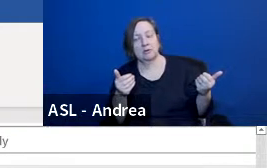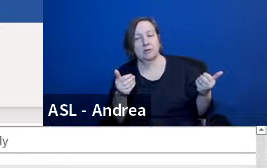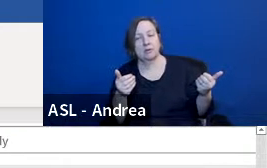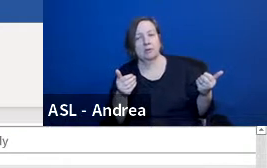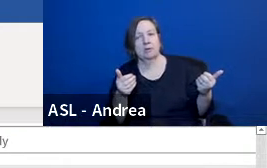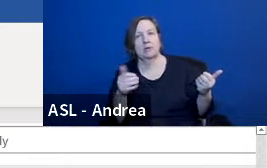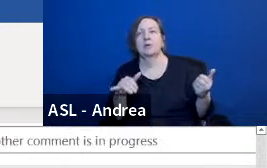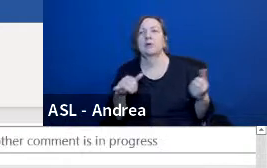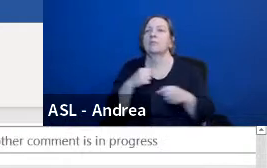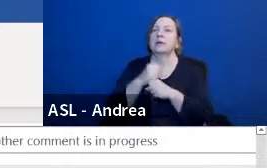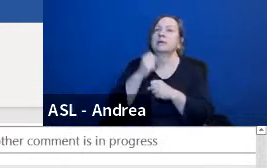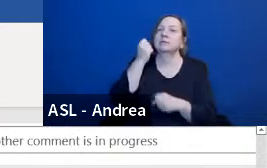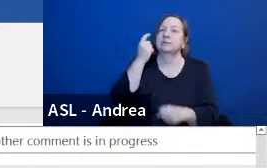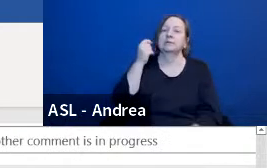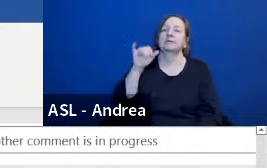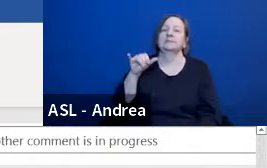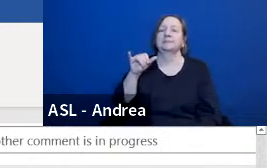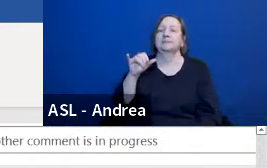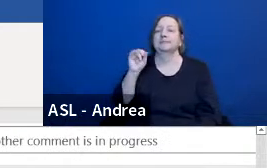That makes sense.